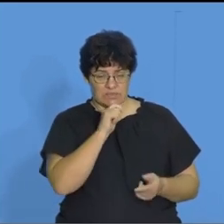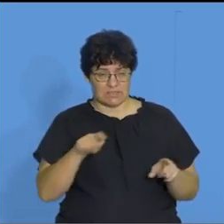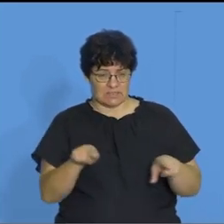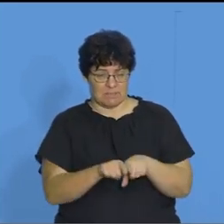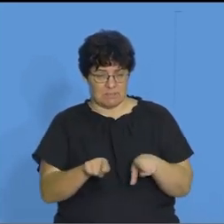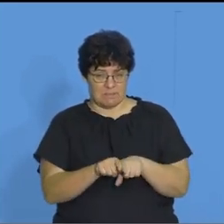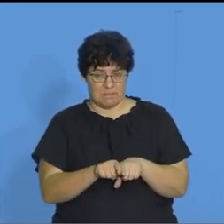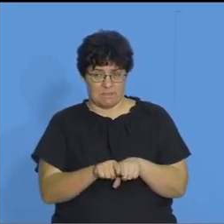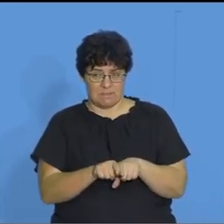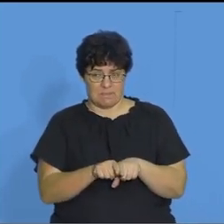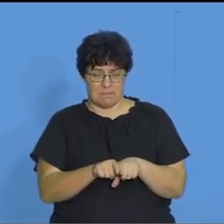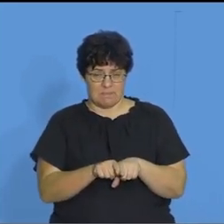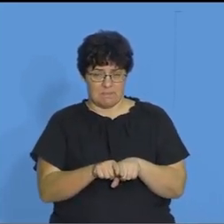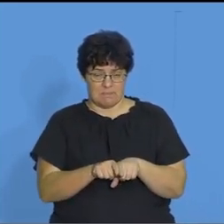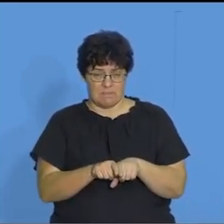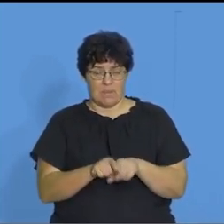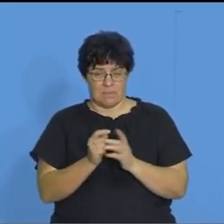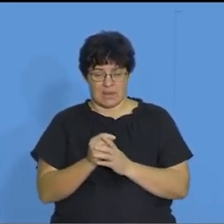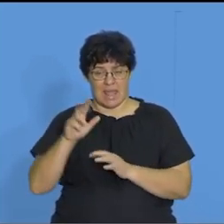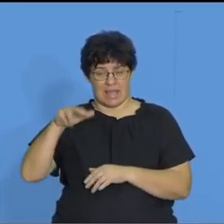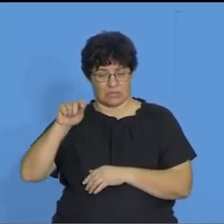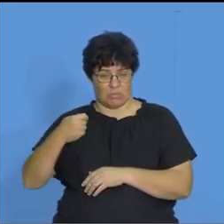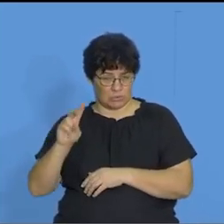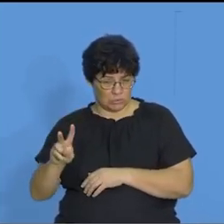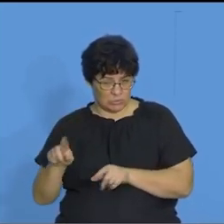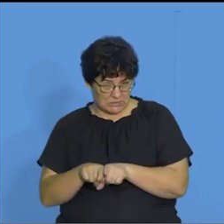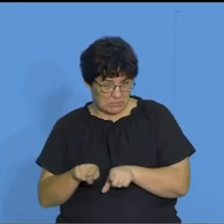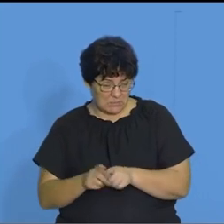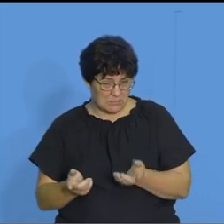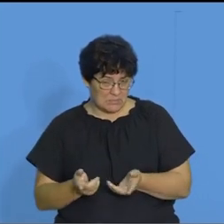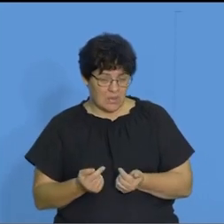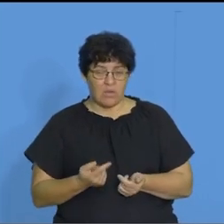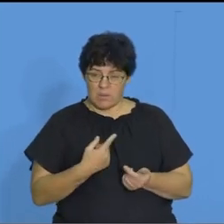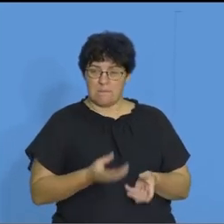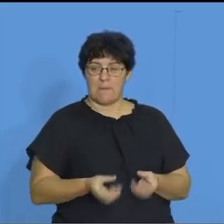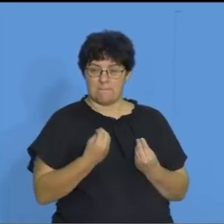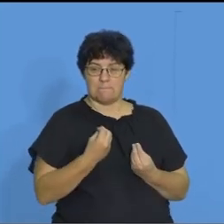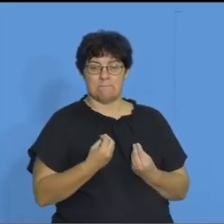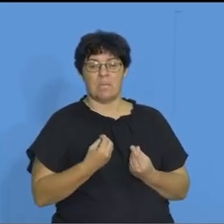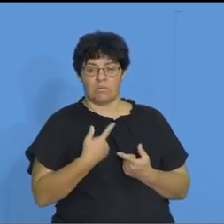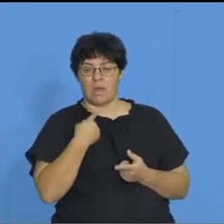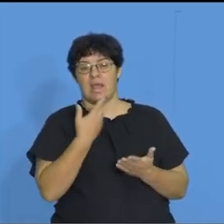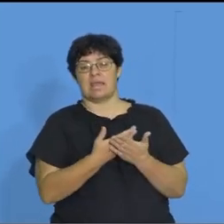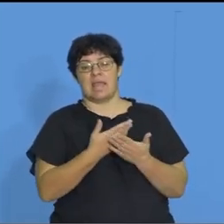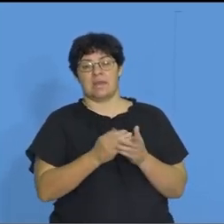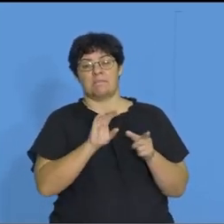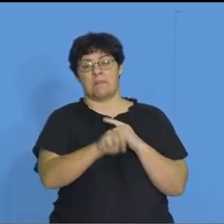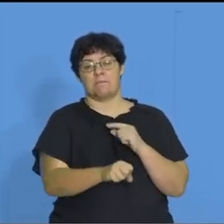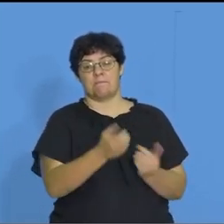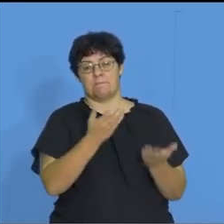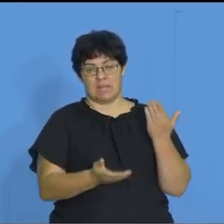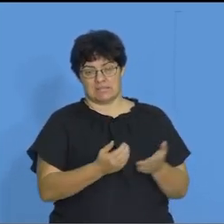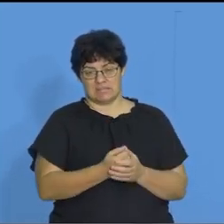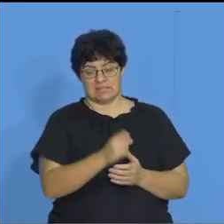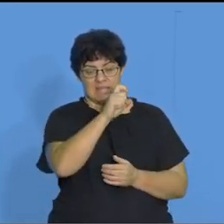using the same mess that we are given, which is 18.2. So if we get that, we are able to determine the